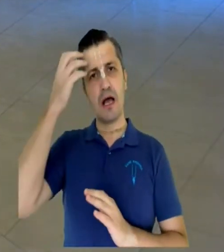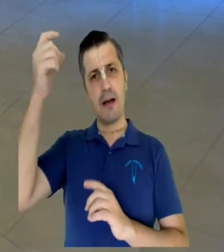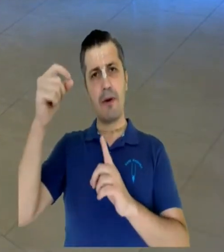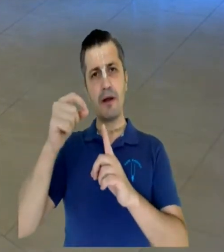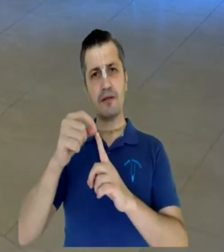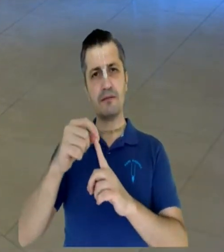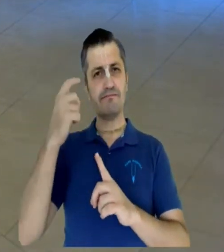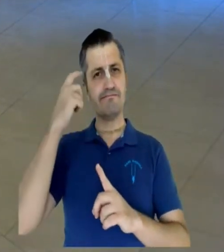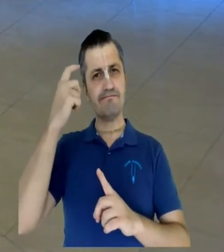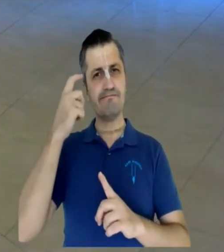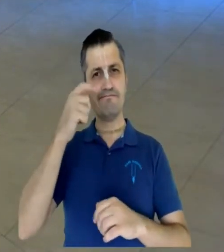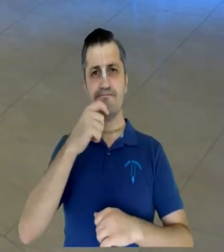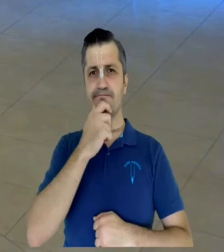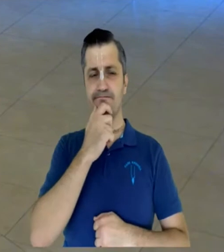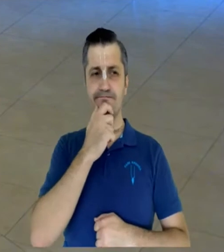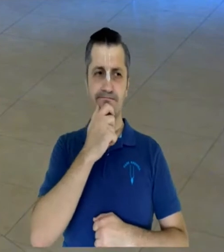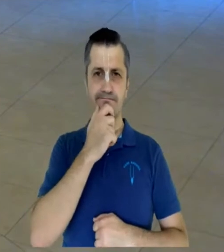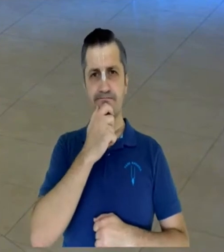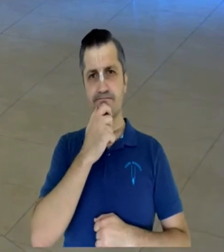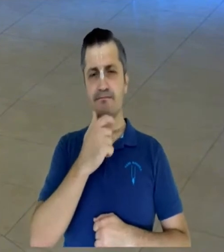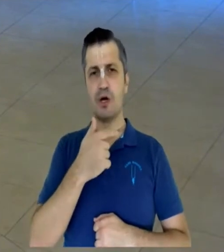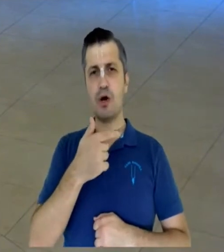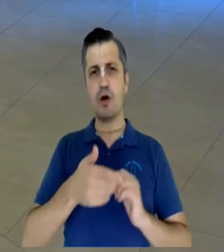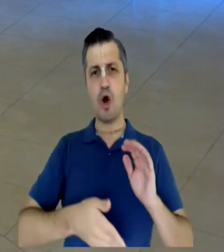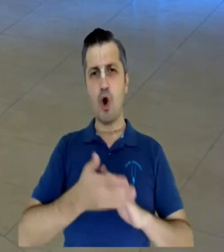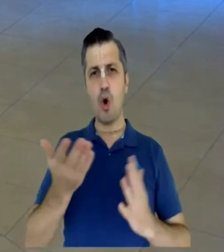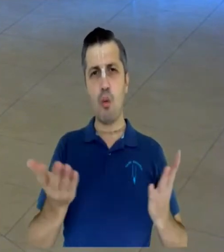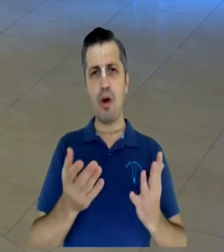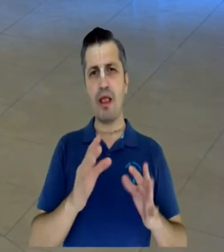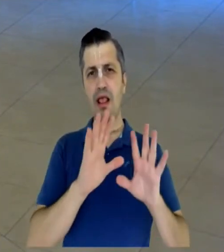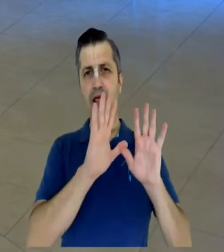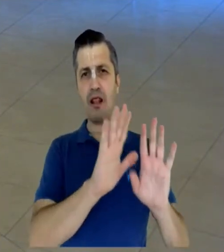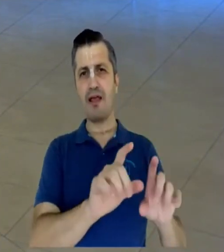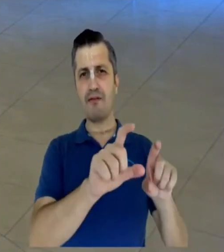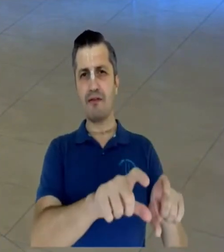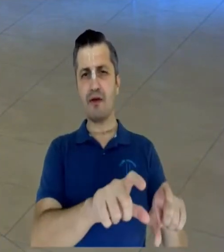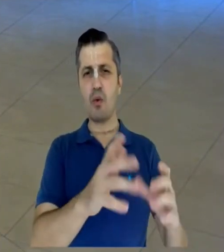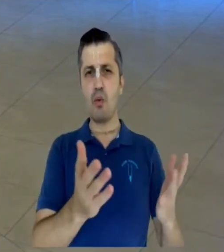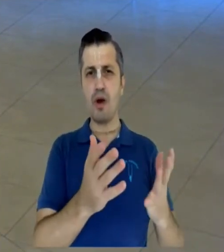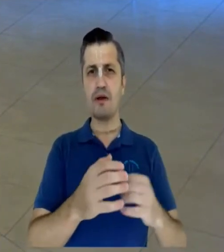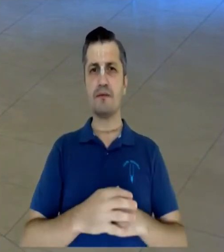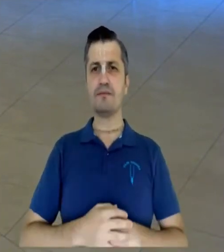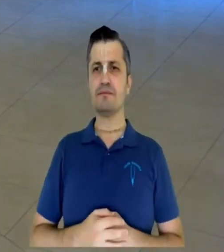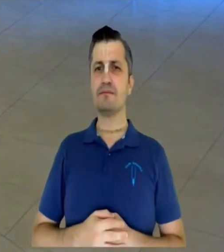there was one more as well where he resided. So as we can see in many